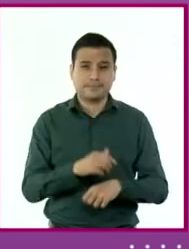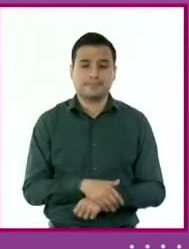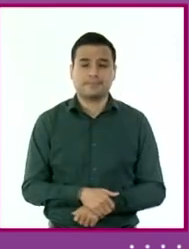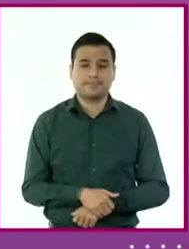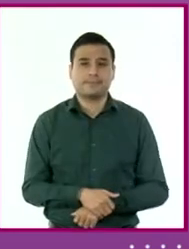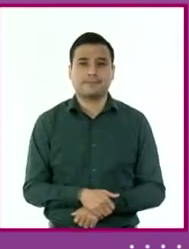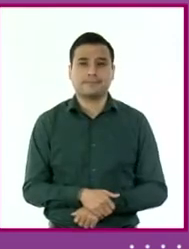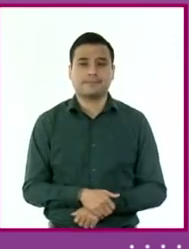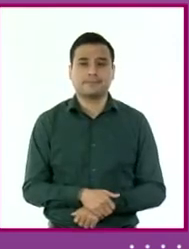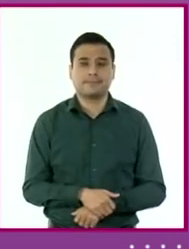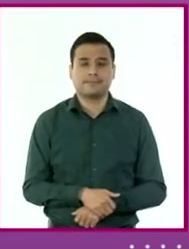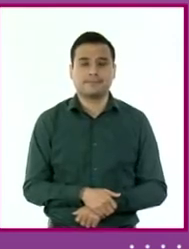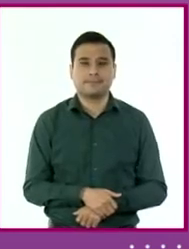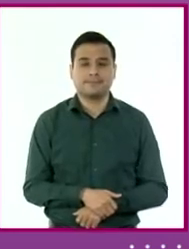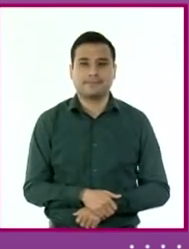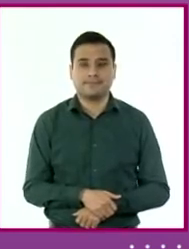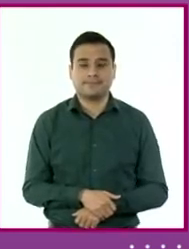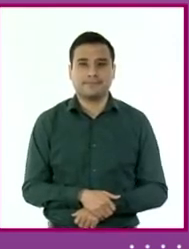¡Ay!